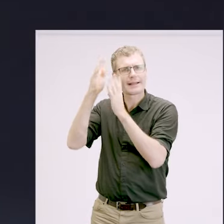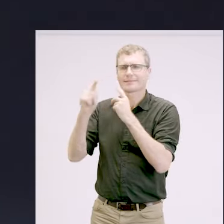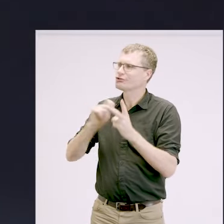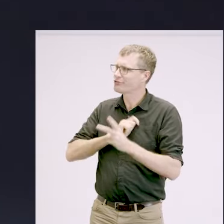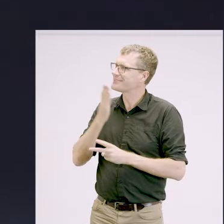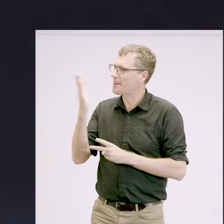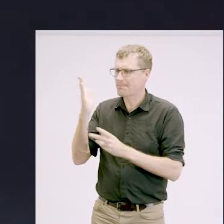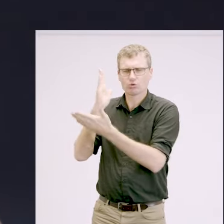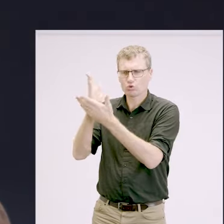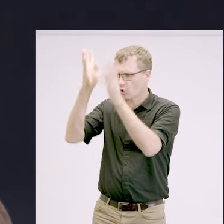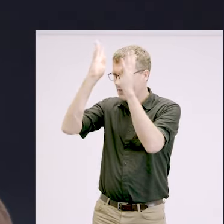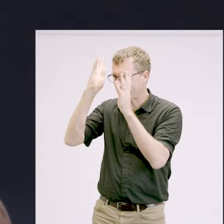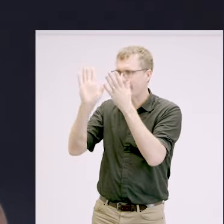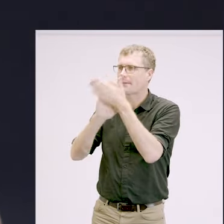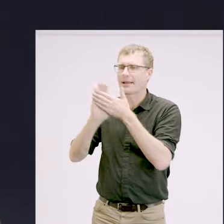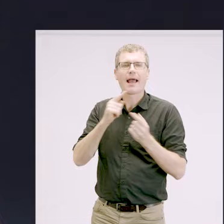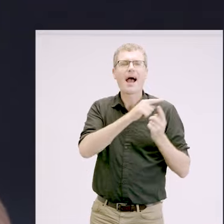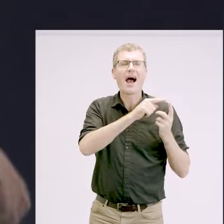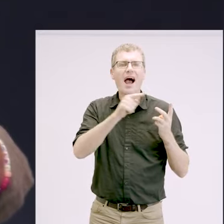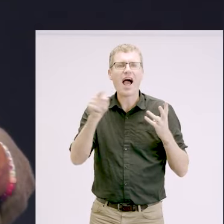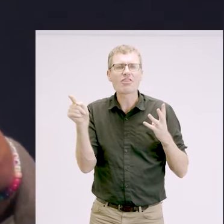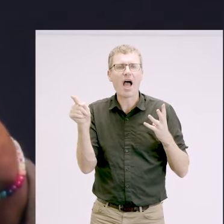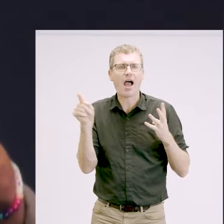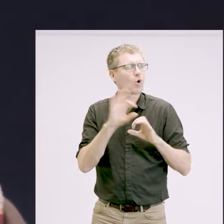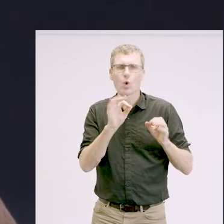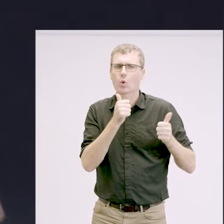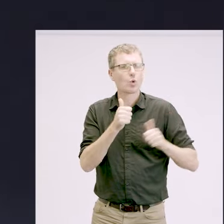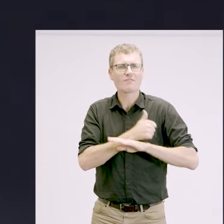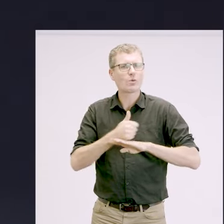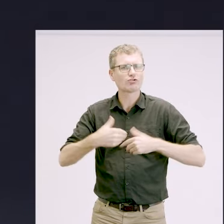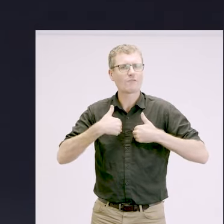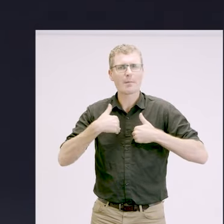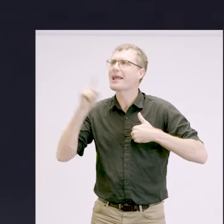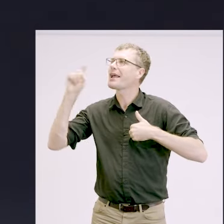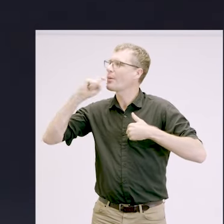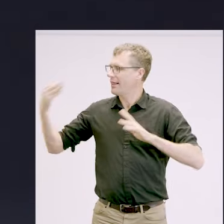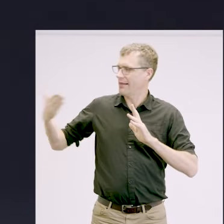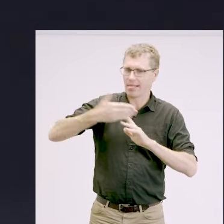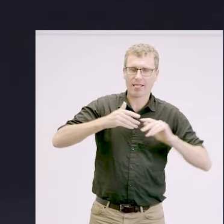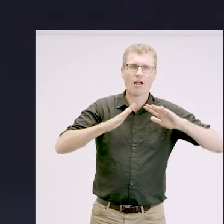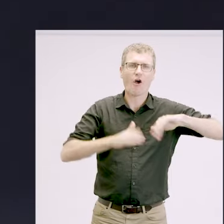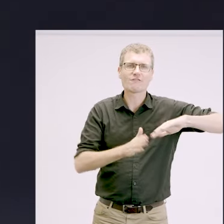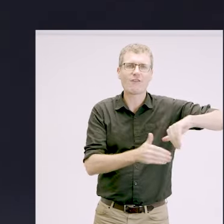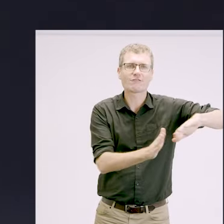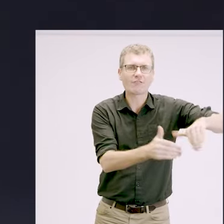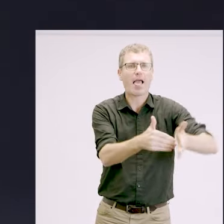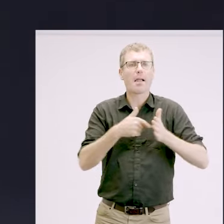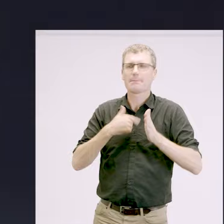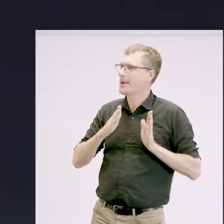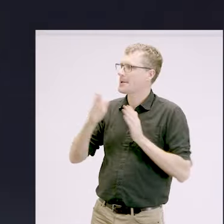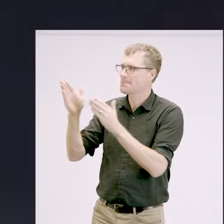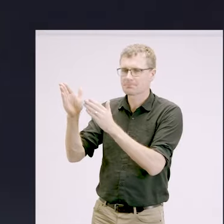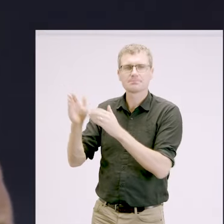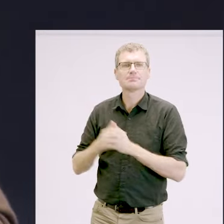true king, to trust him as the true king, that he'll deconstruct everything else that would be an unsure foundation, right? That's